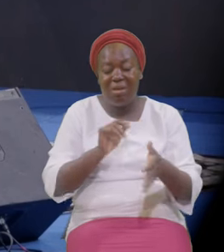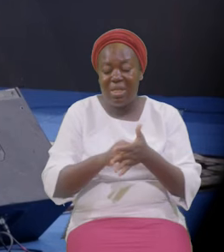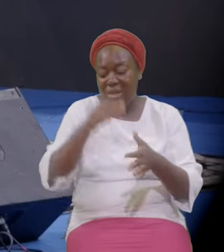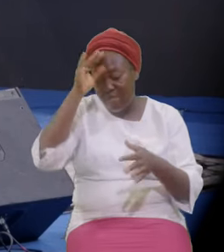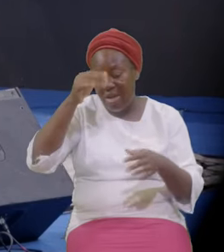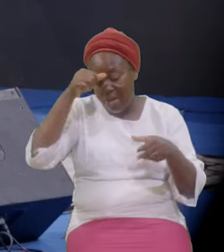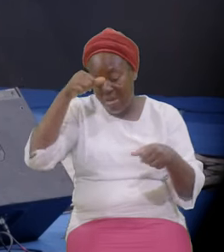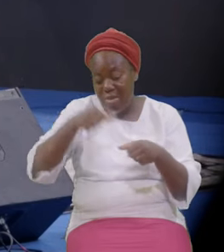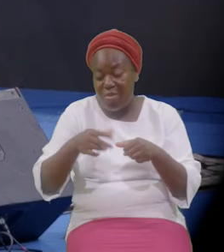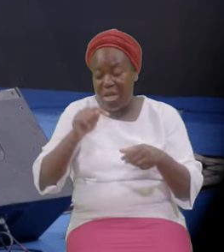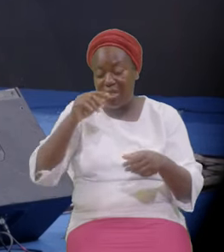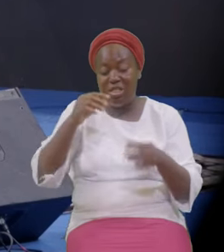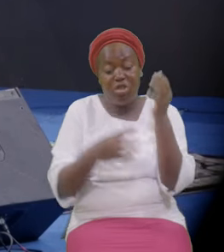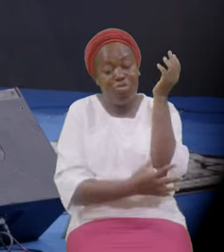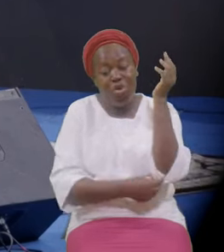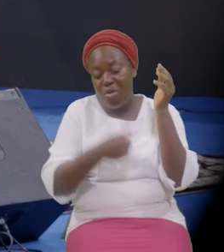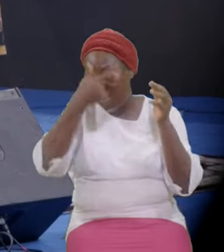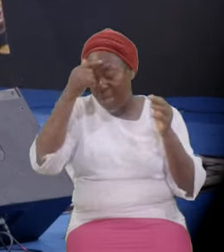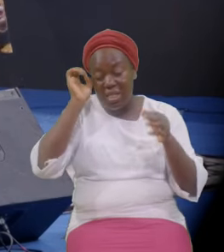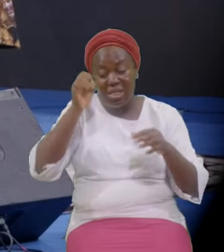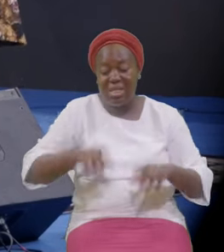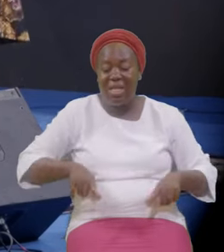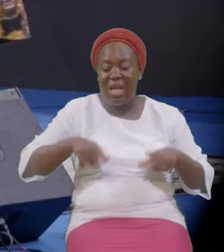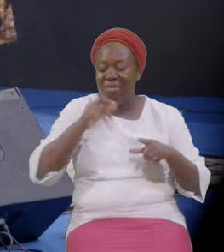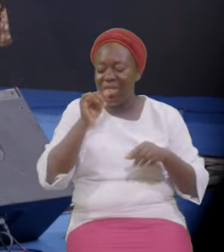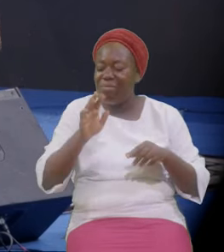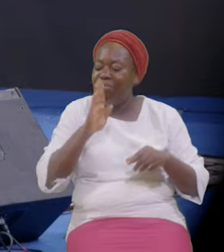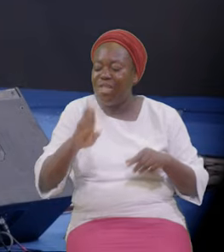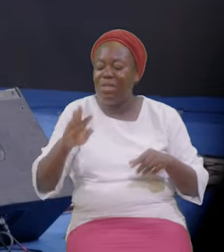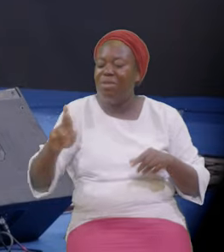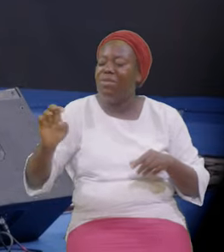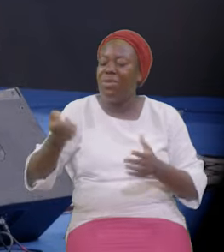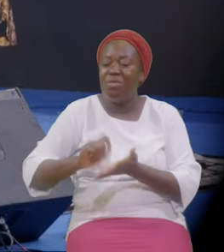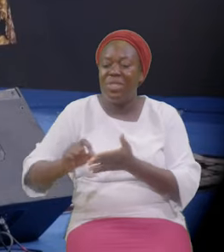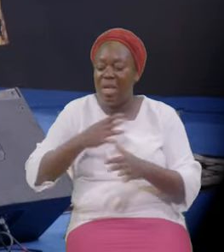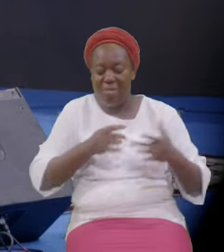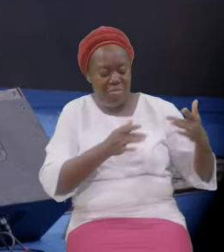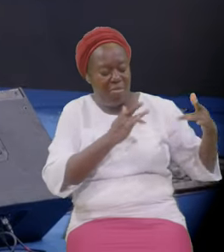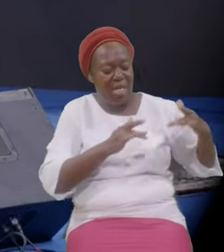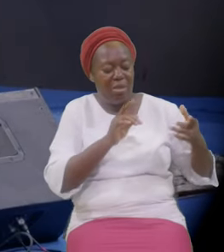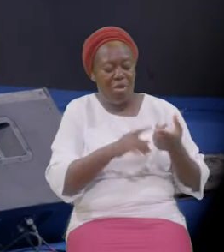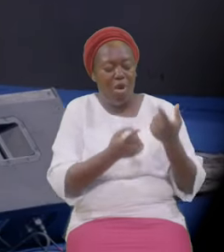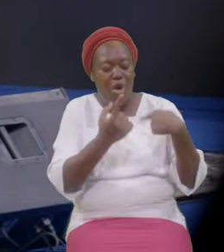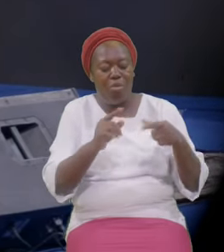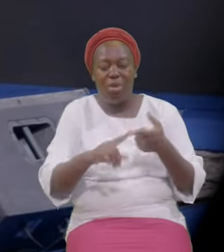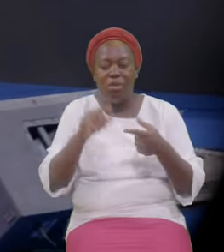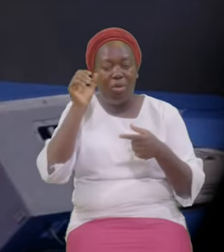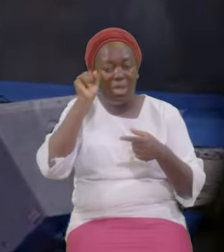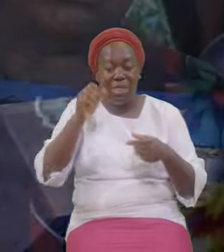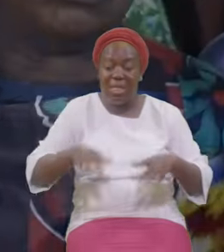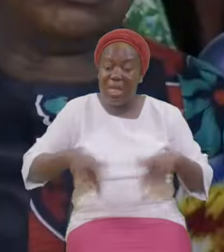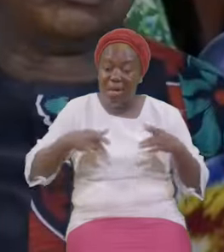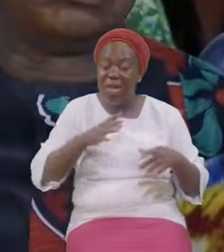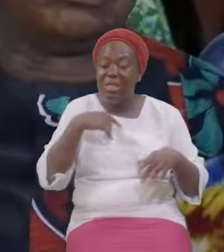being enriching, and mercy was coming to his life. And then he said, if I've taken anything by